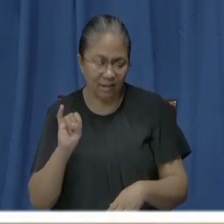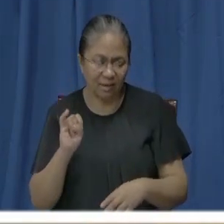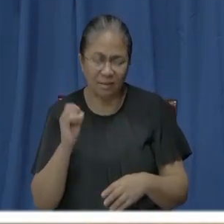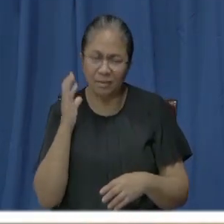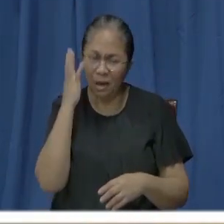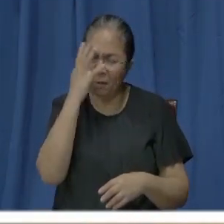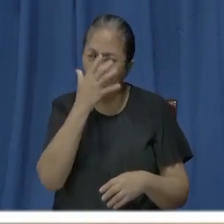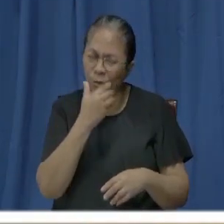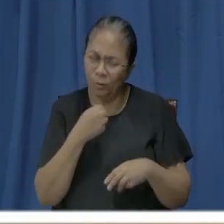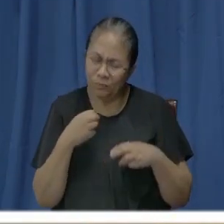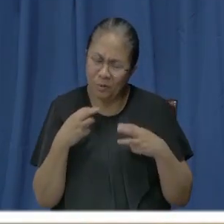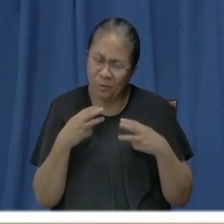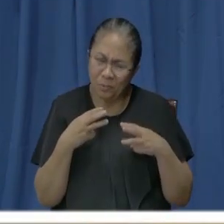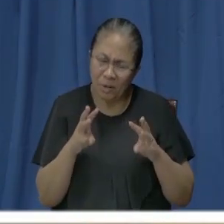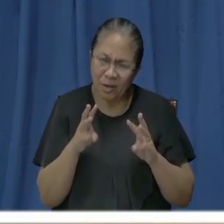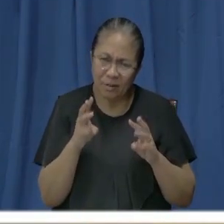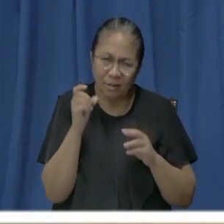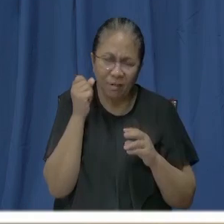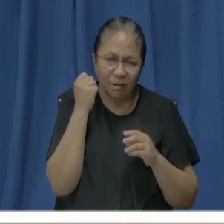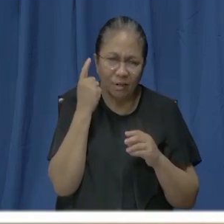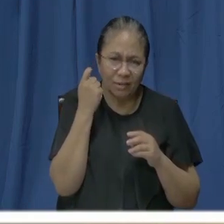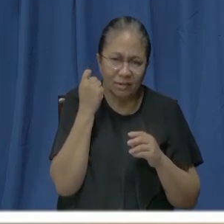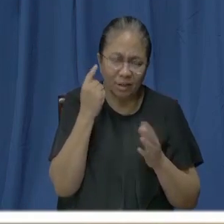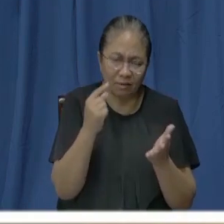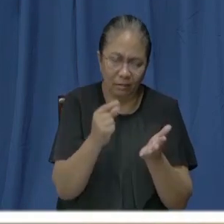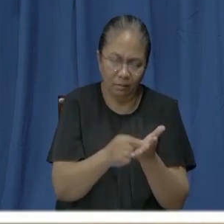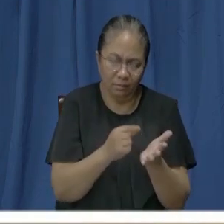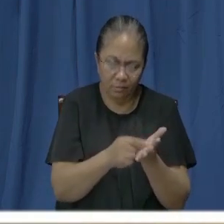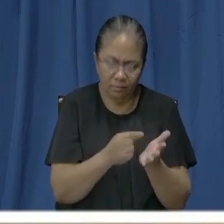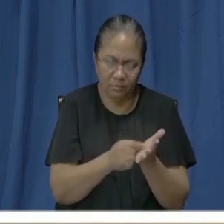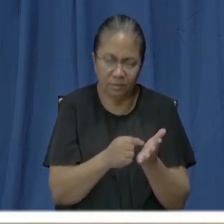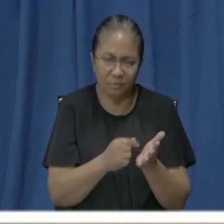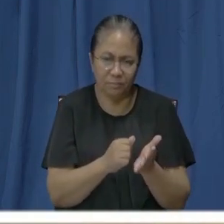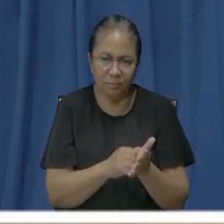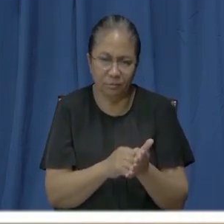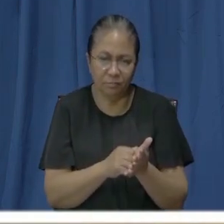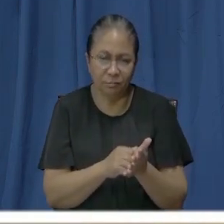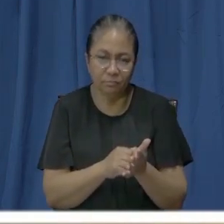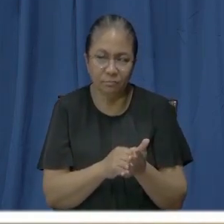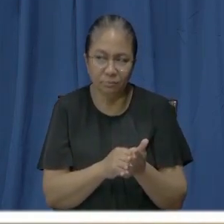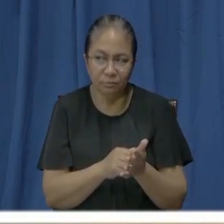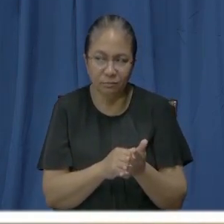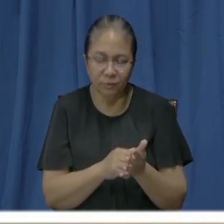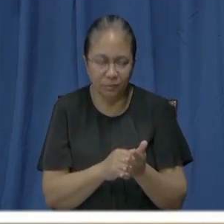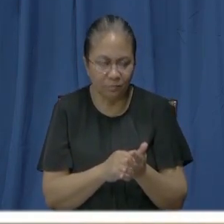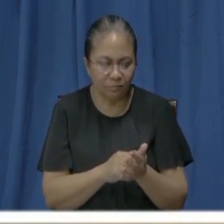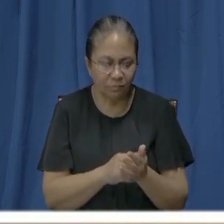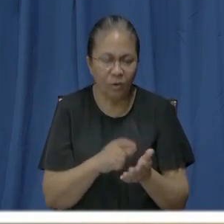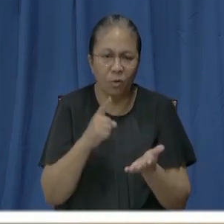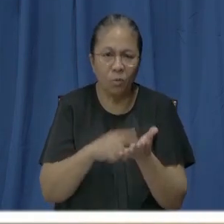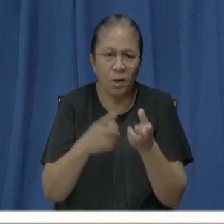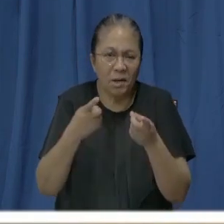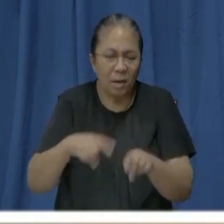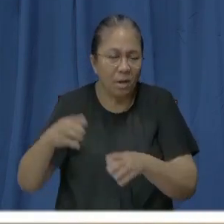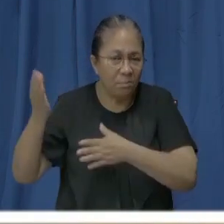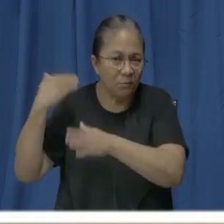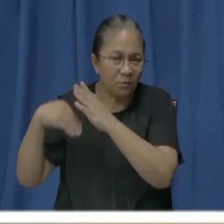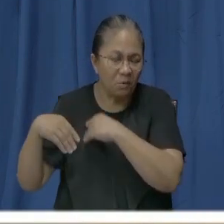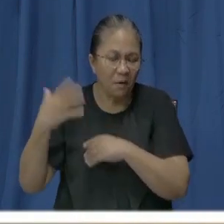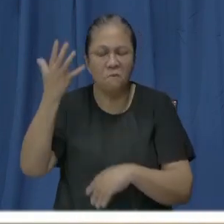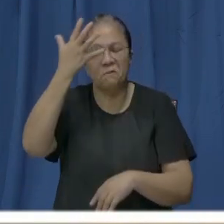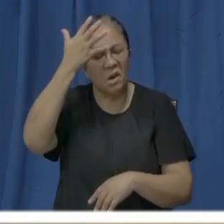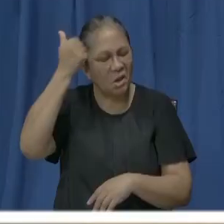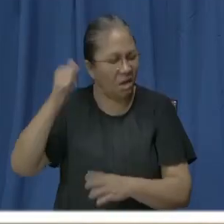to interpret the gospel reading. No need to recall the past. No